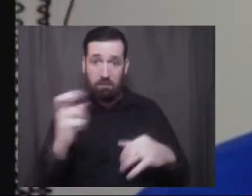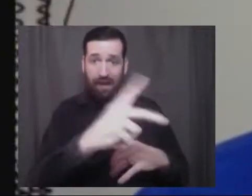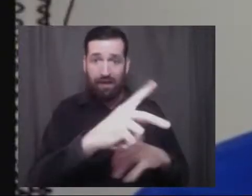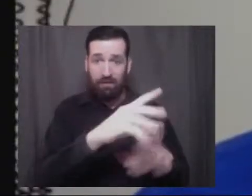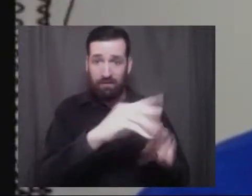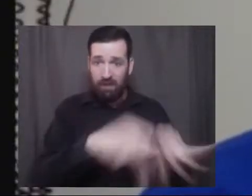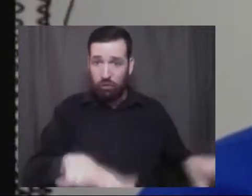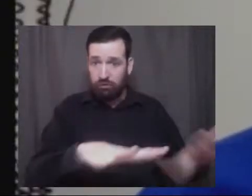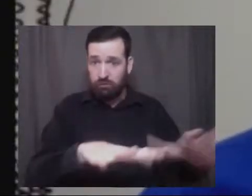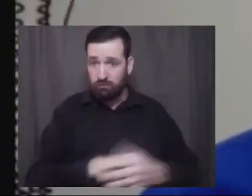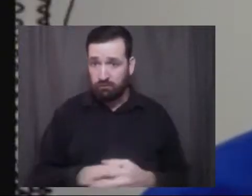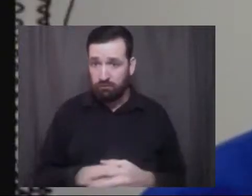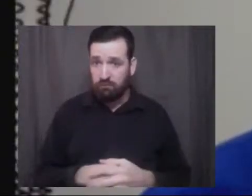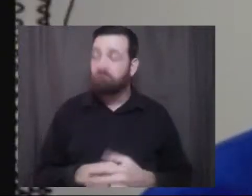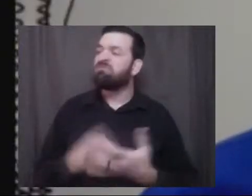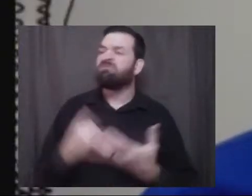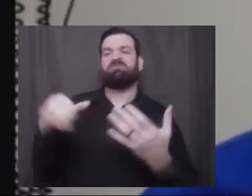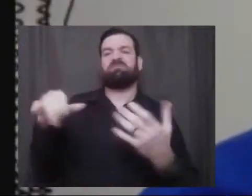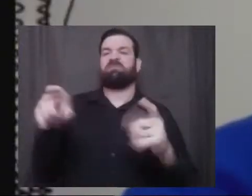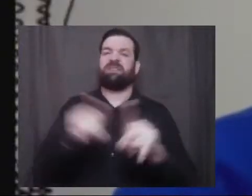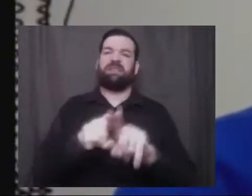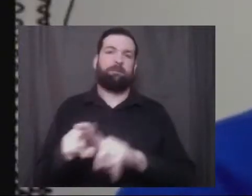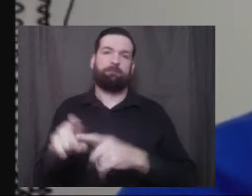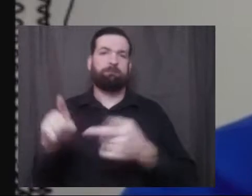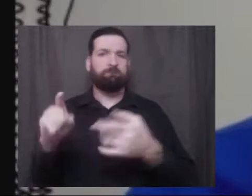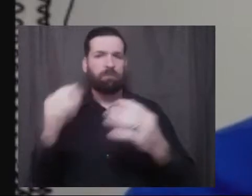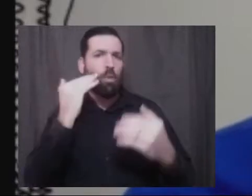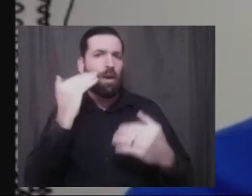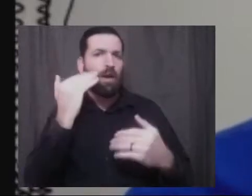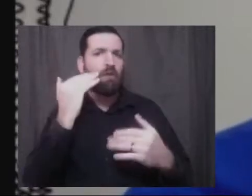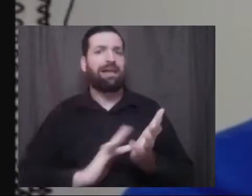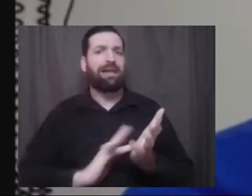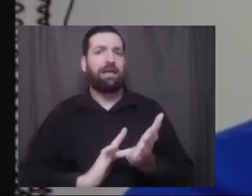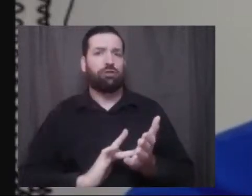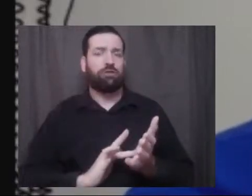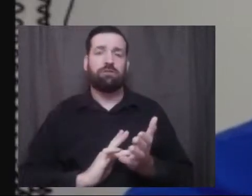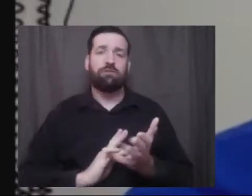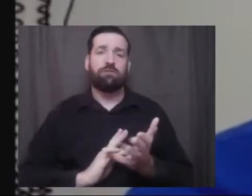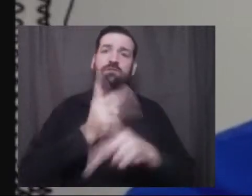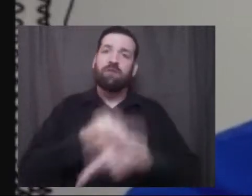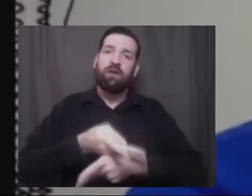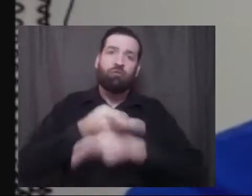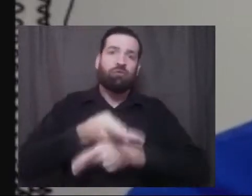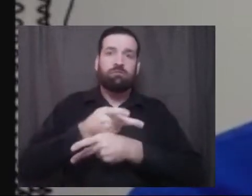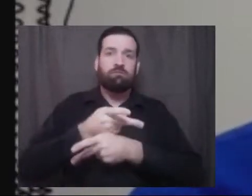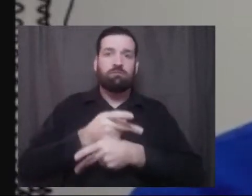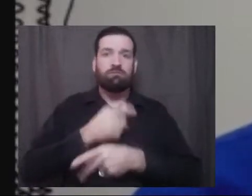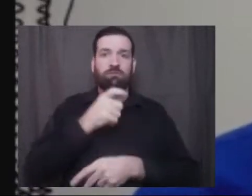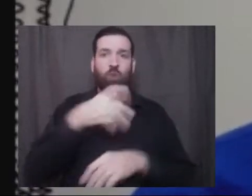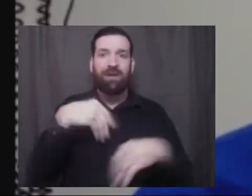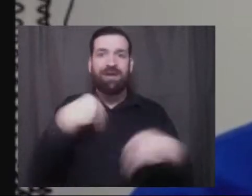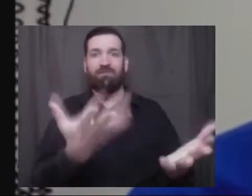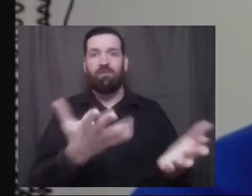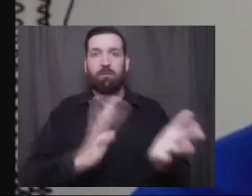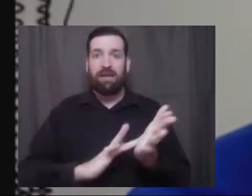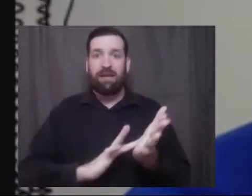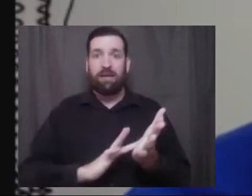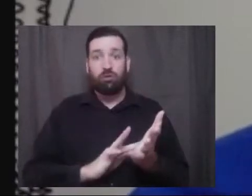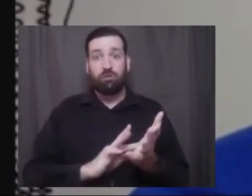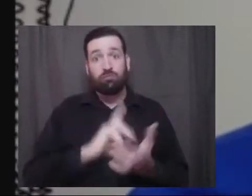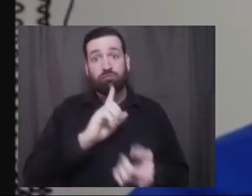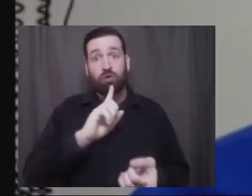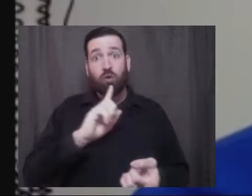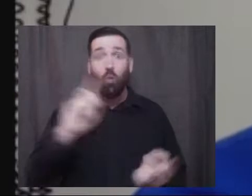right? I mentioned being aware of medications. You want to be careful that you don't put them on something that's going to actually reduce their